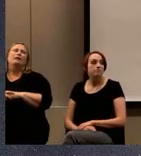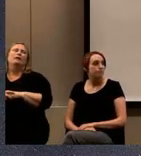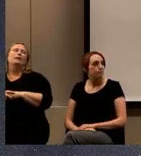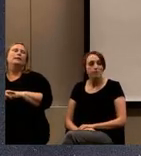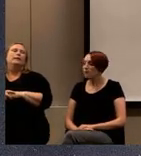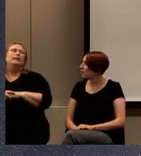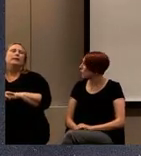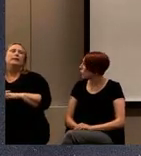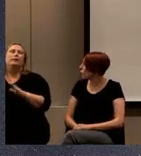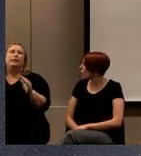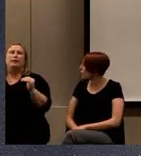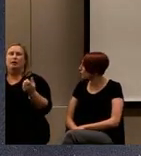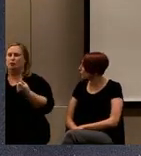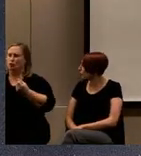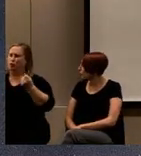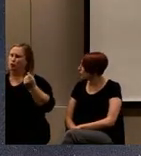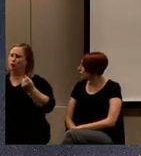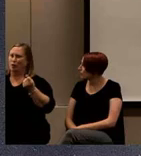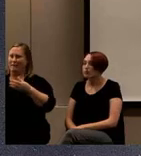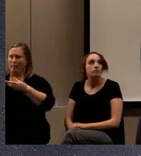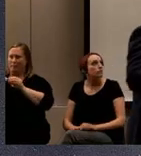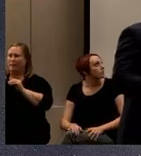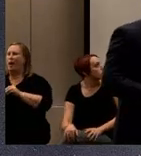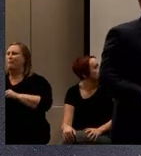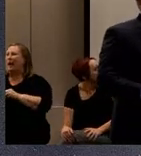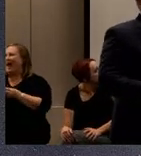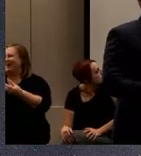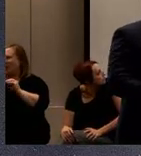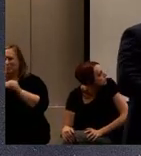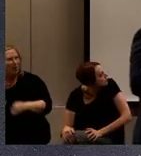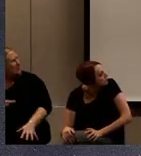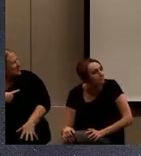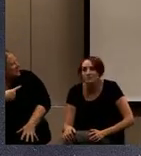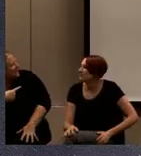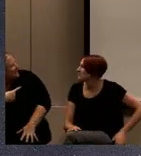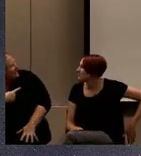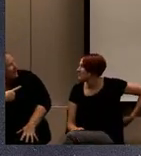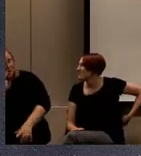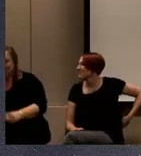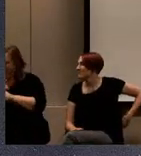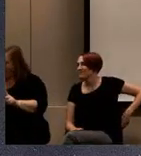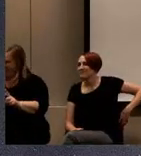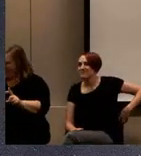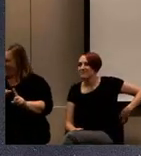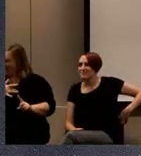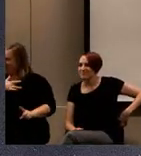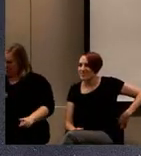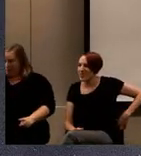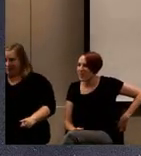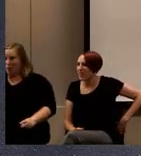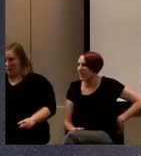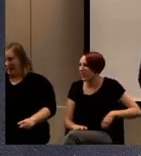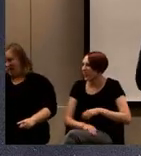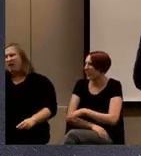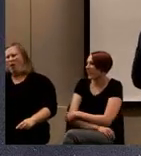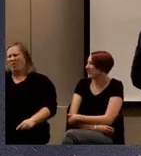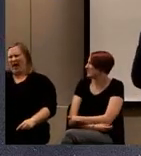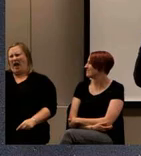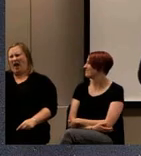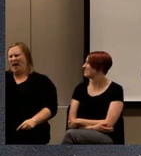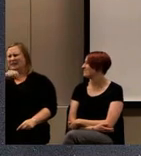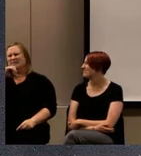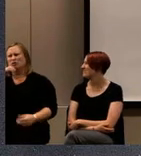talk about driving by numbers. This is kind of the stereotypical perception we all have of senior drivers.